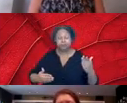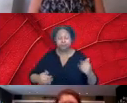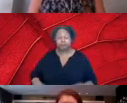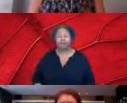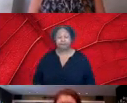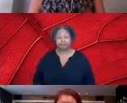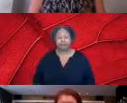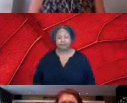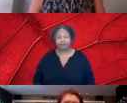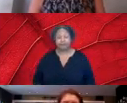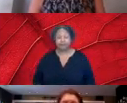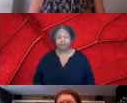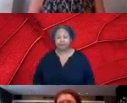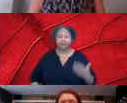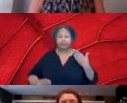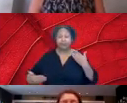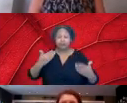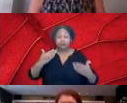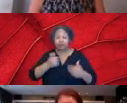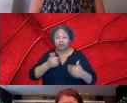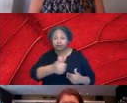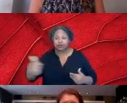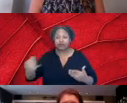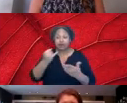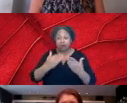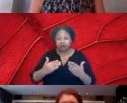So you might still be an artist working in